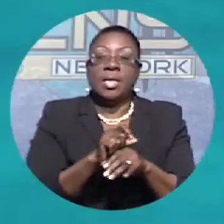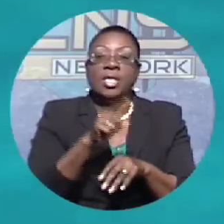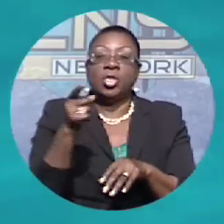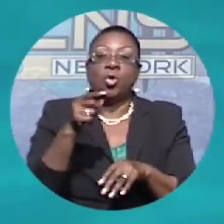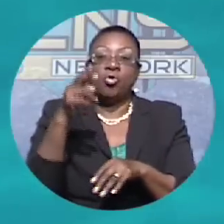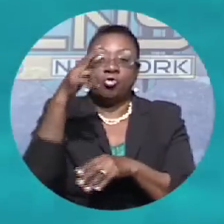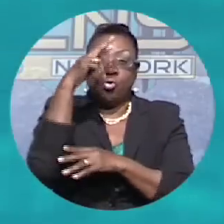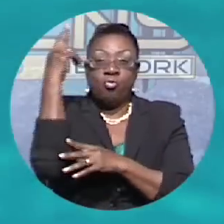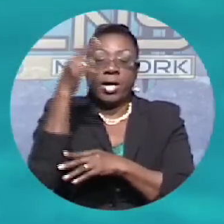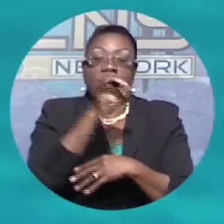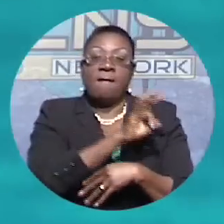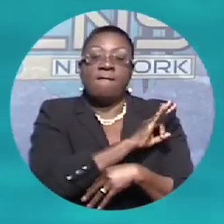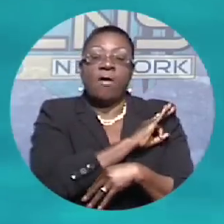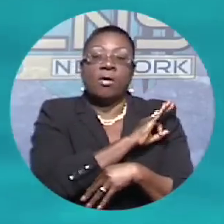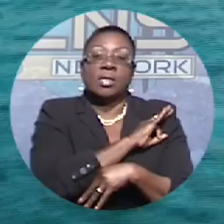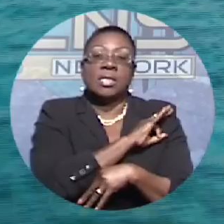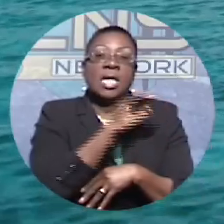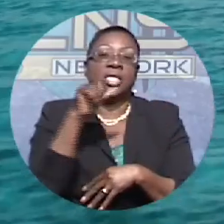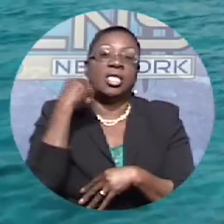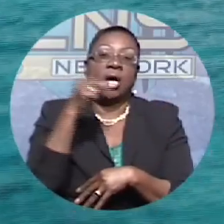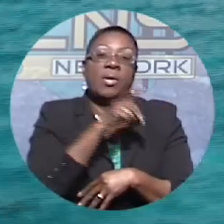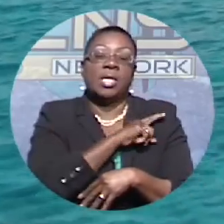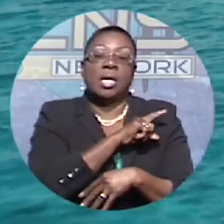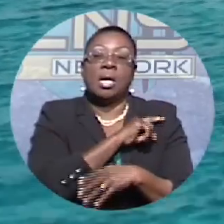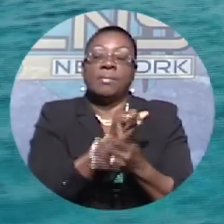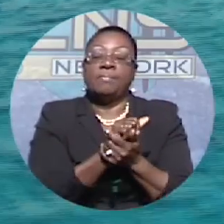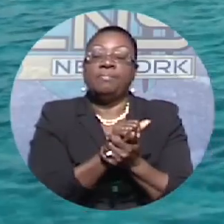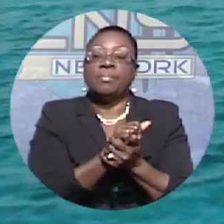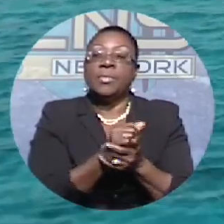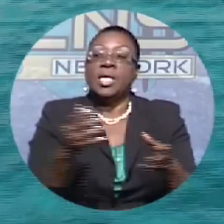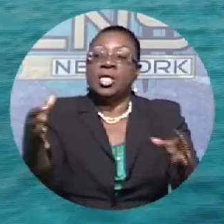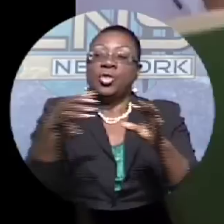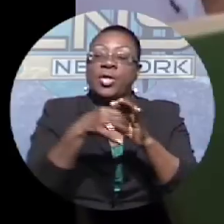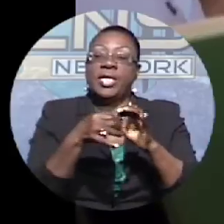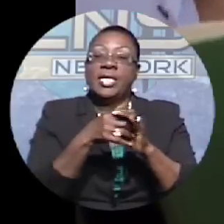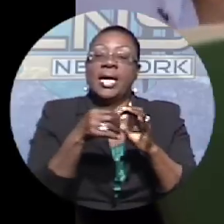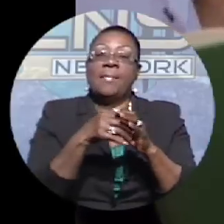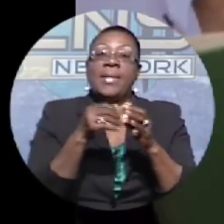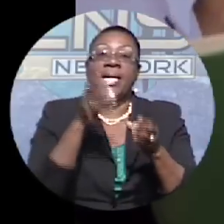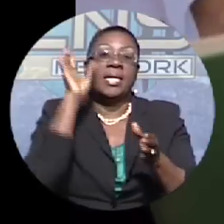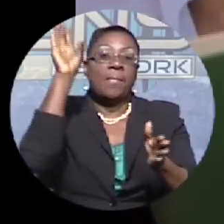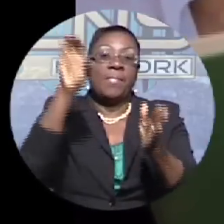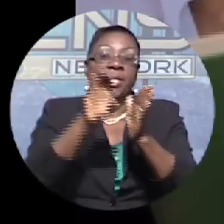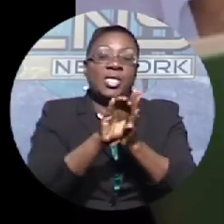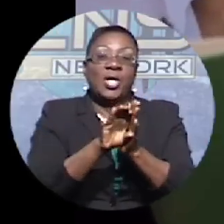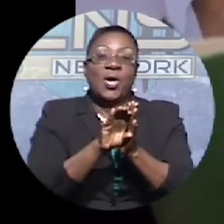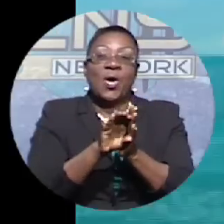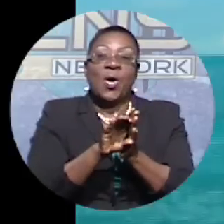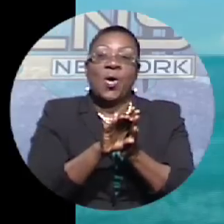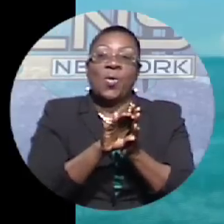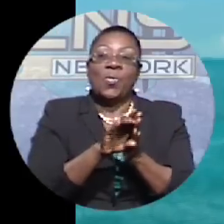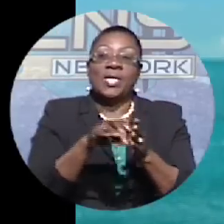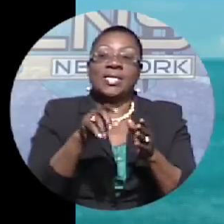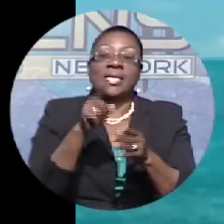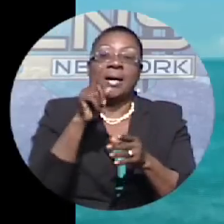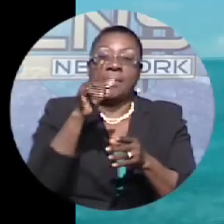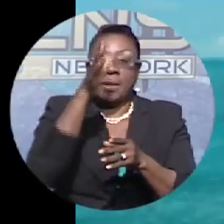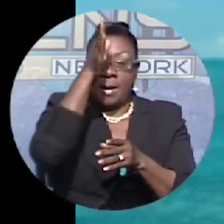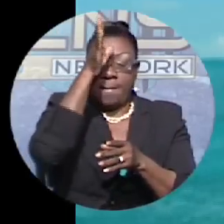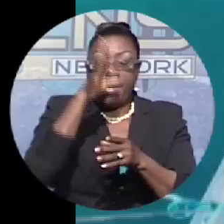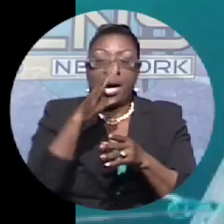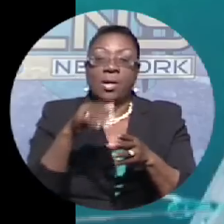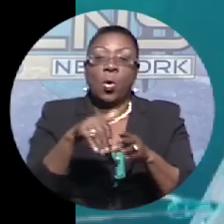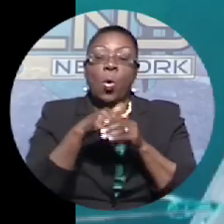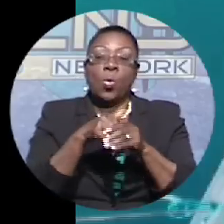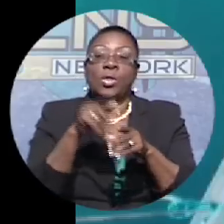Fox and supermodel Shakara Ladard. Joining them in the spot was magician David Copperfield, the owner of Mushaki Exuma.